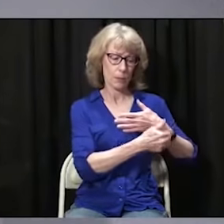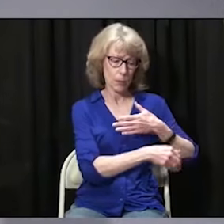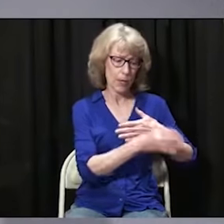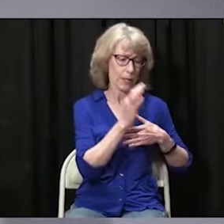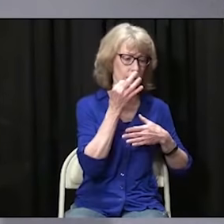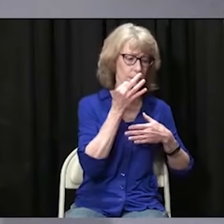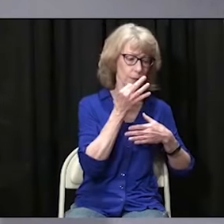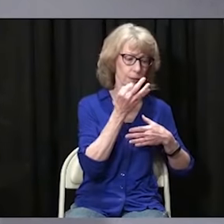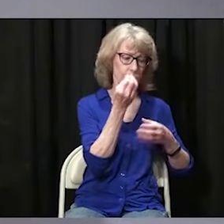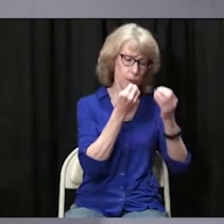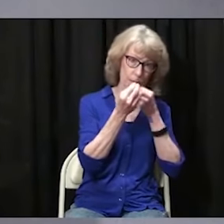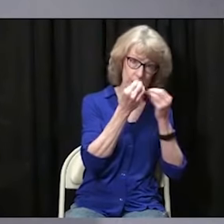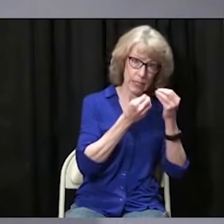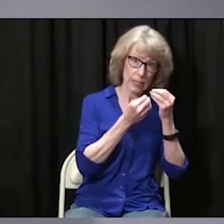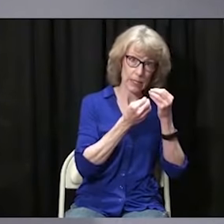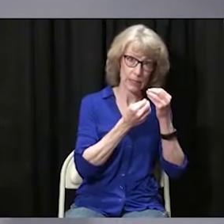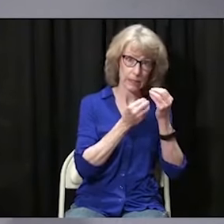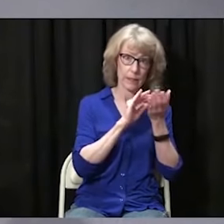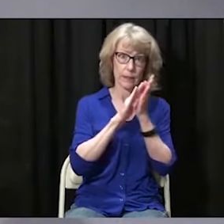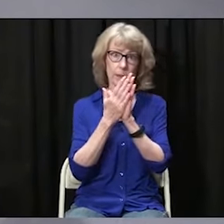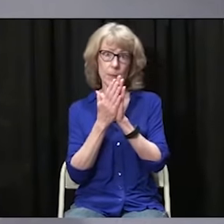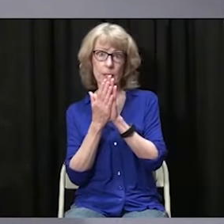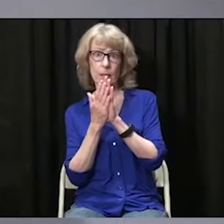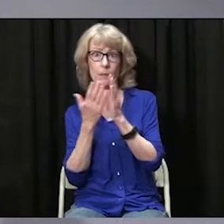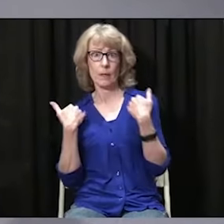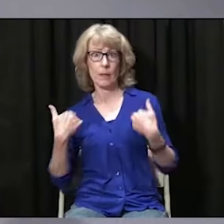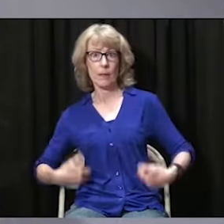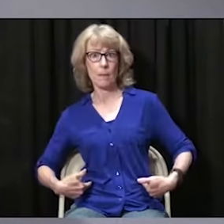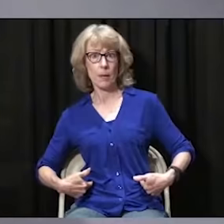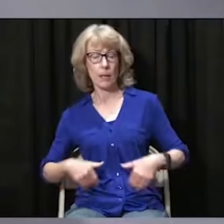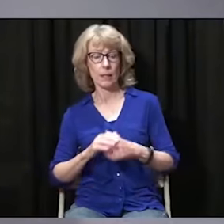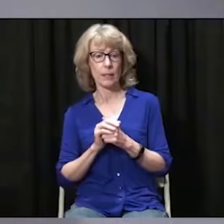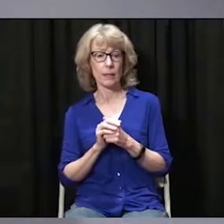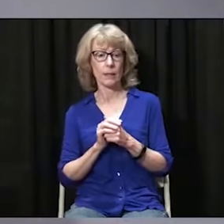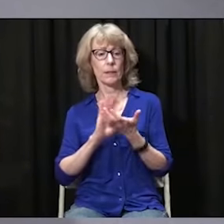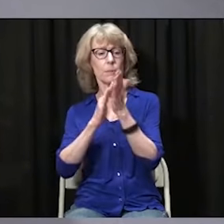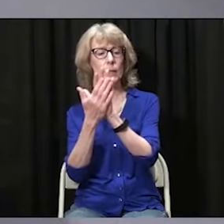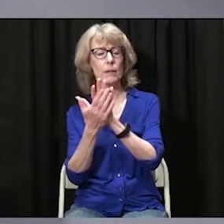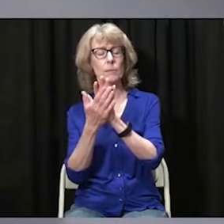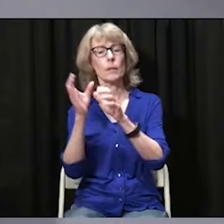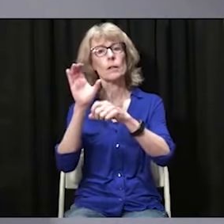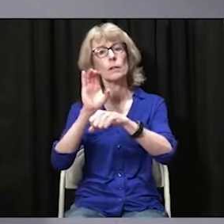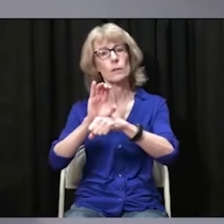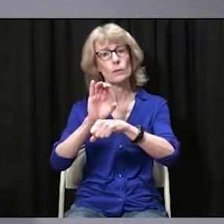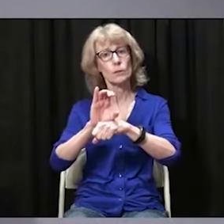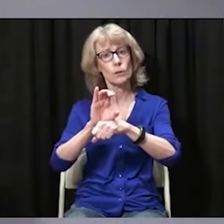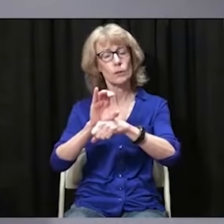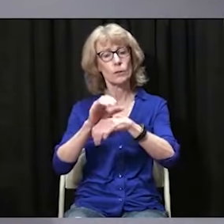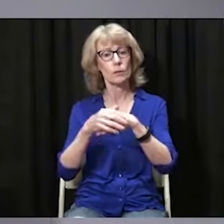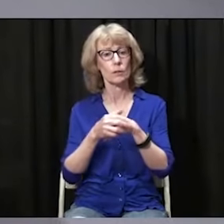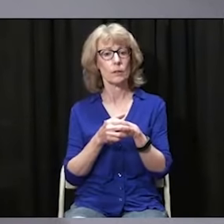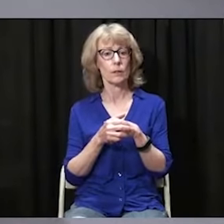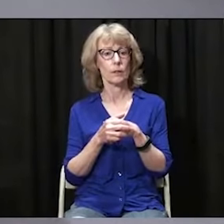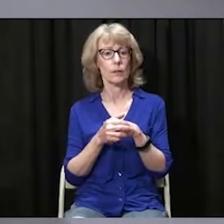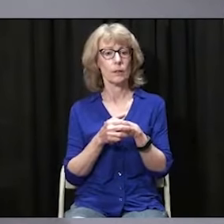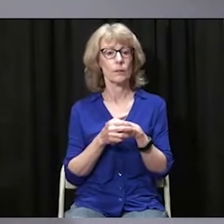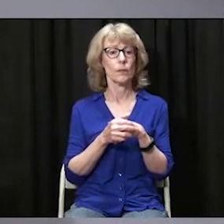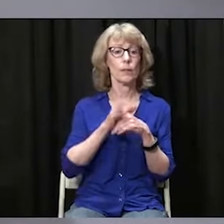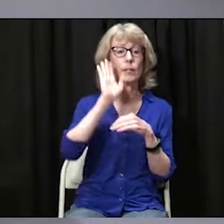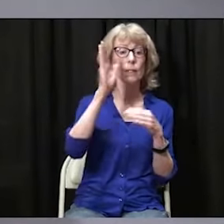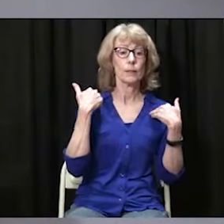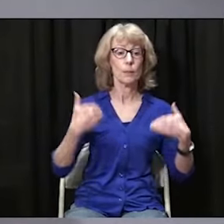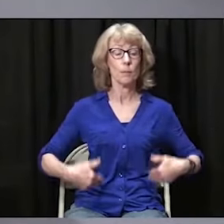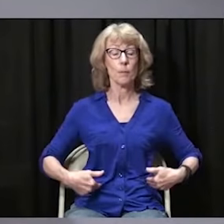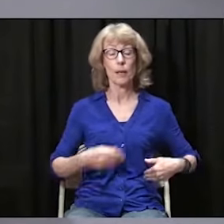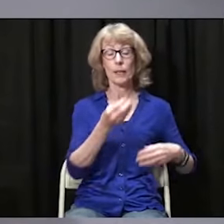our flesh, to become the body, to become the church. We take the body into the body to